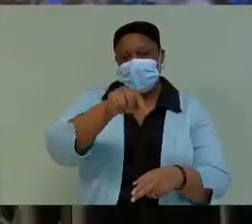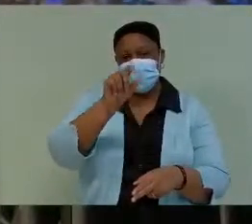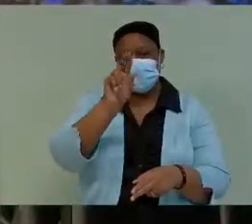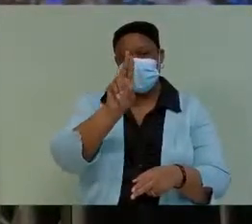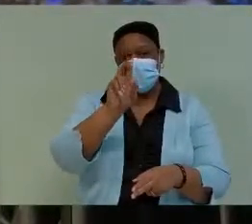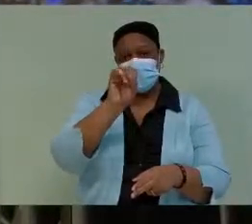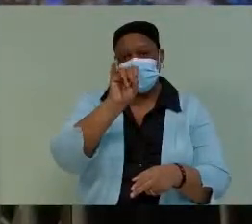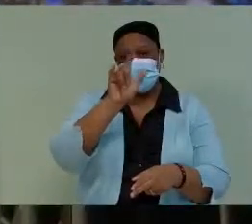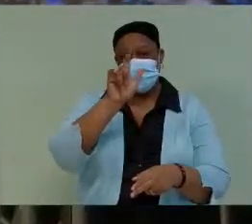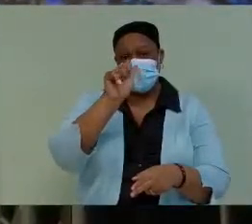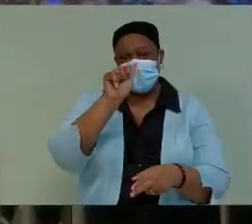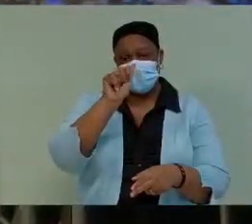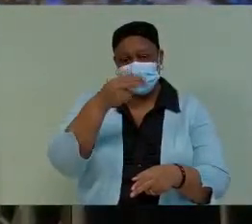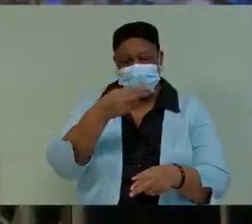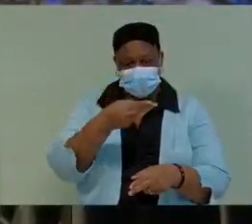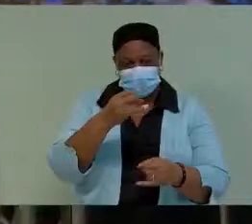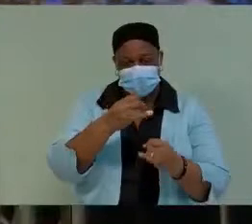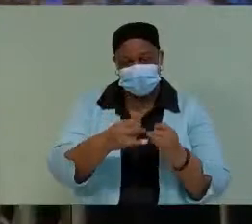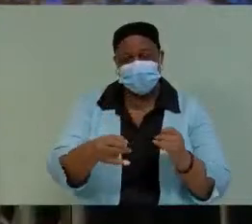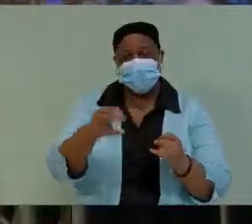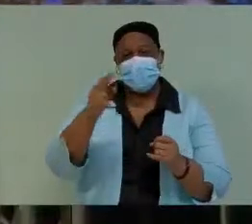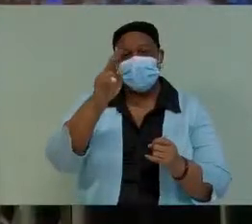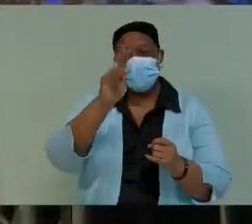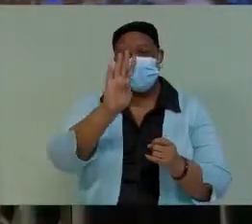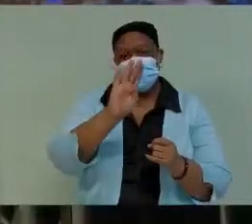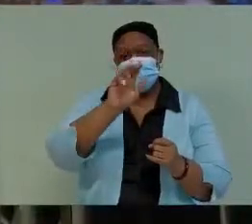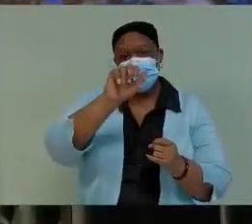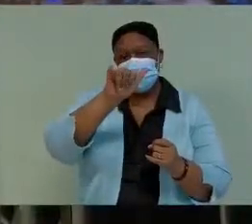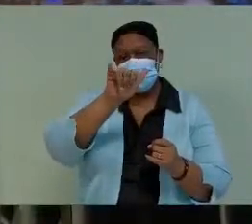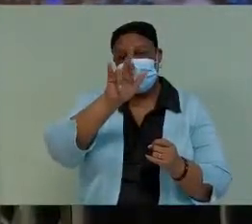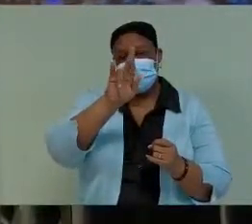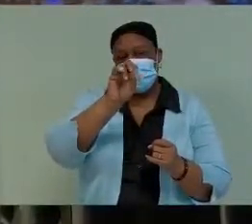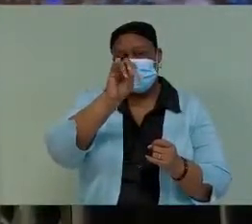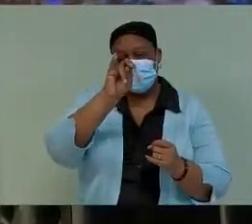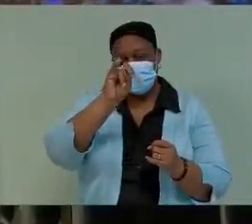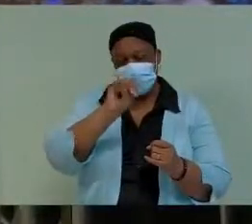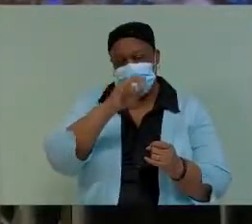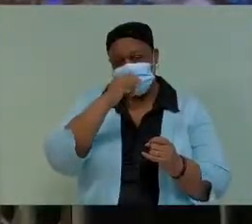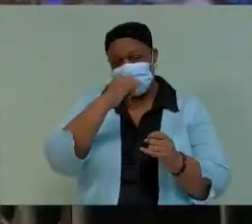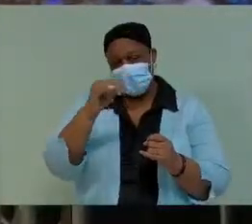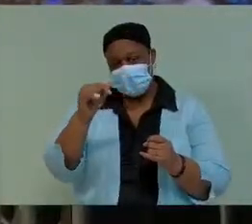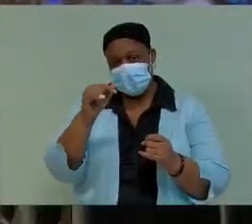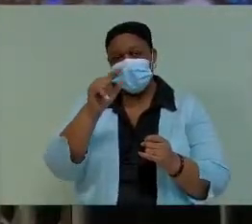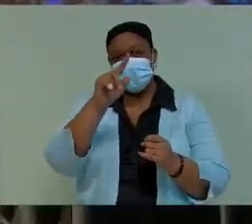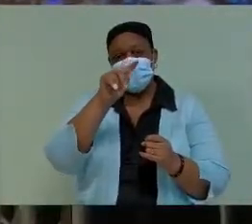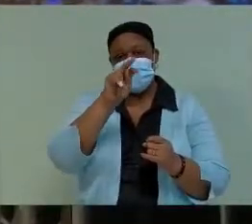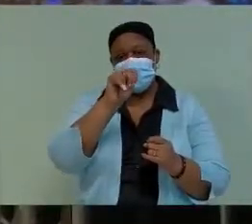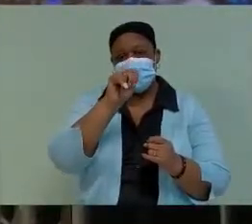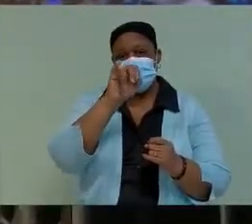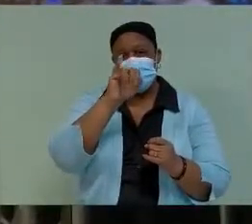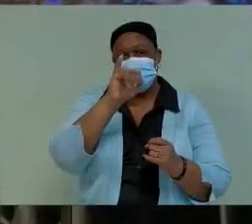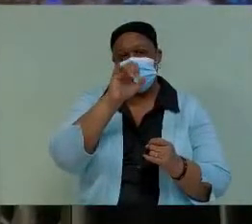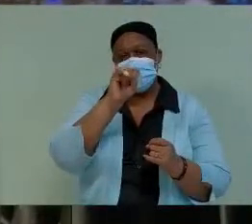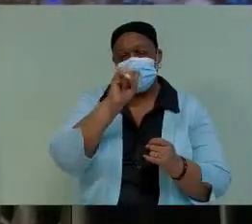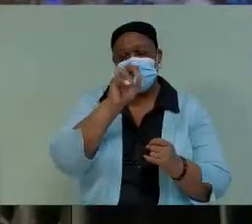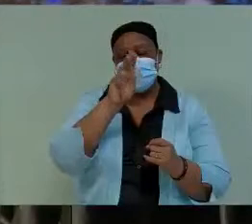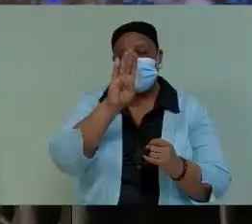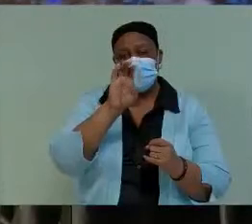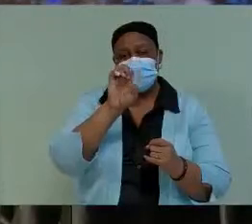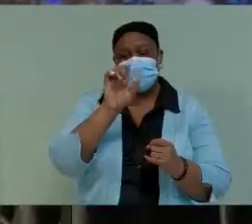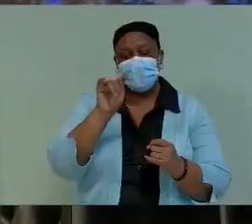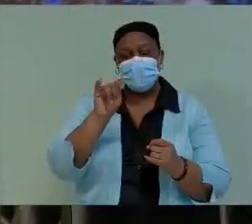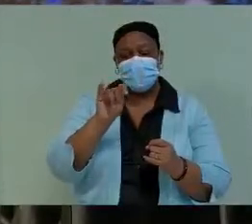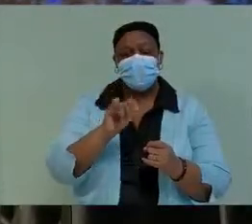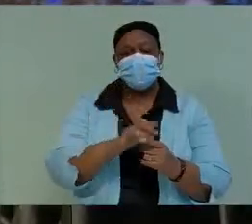today for the National Emergency Operations Center COVID-19 daily briefing. We